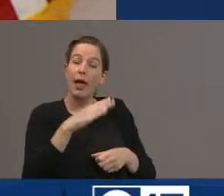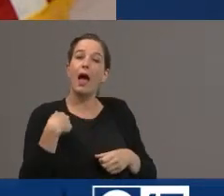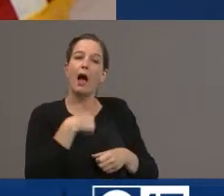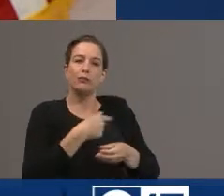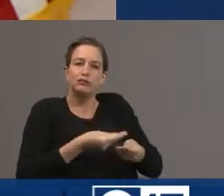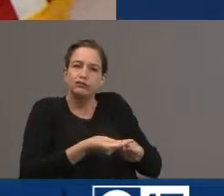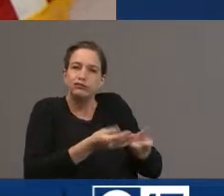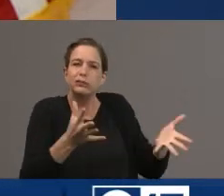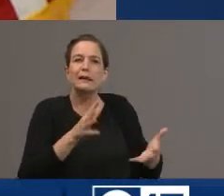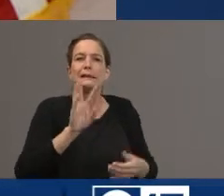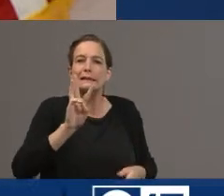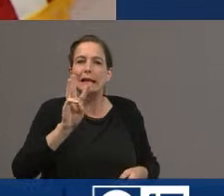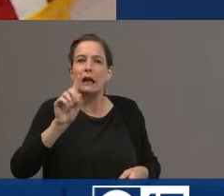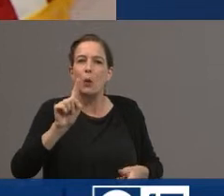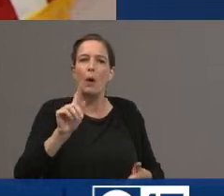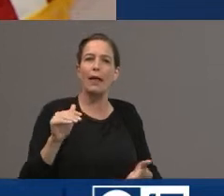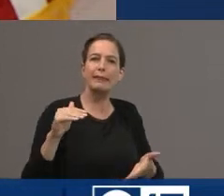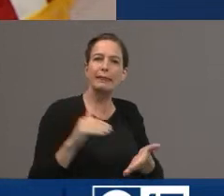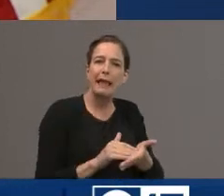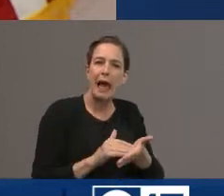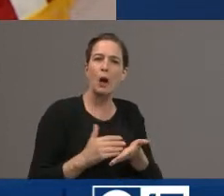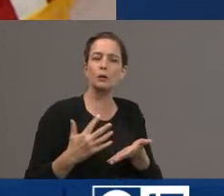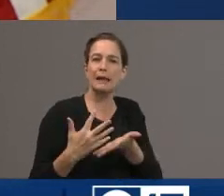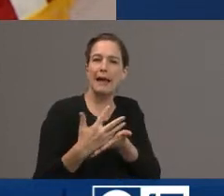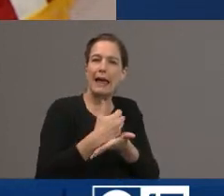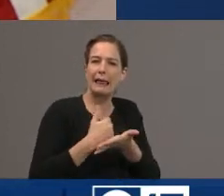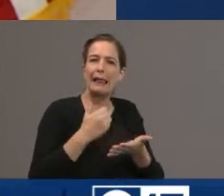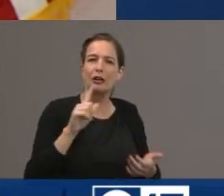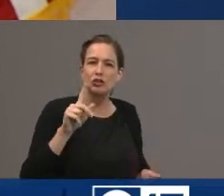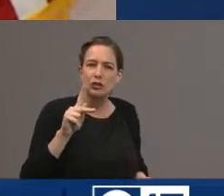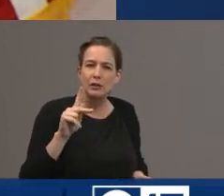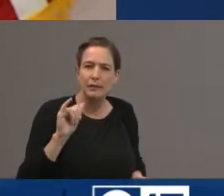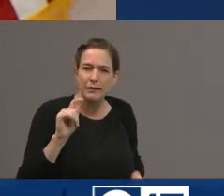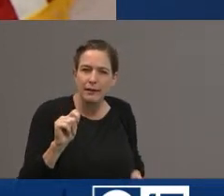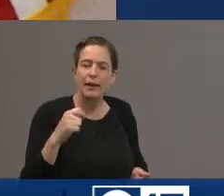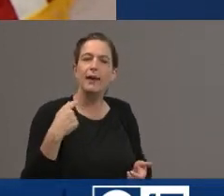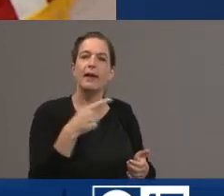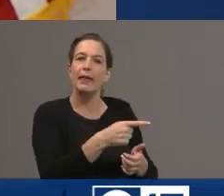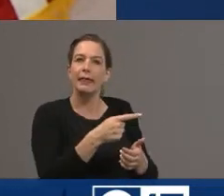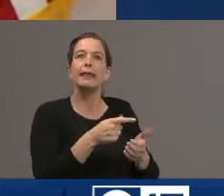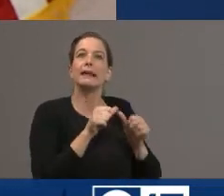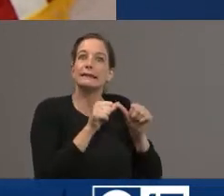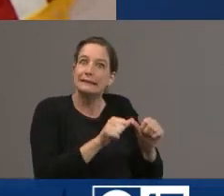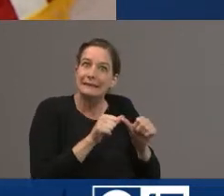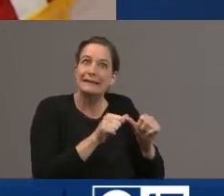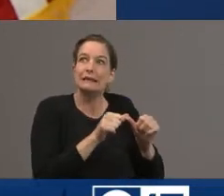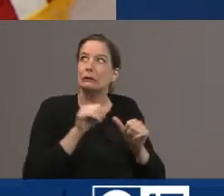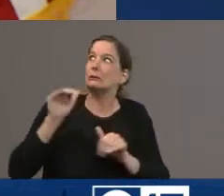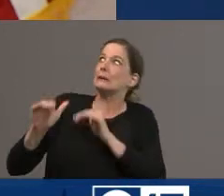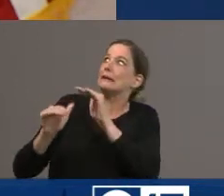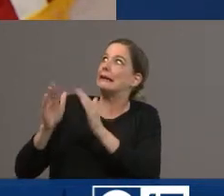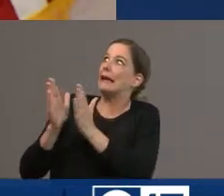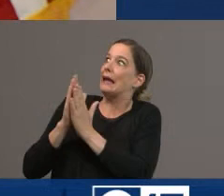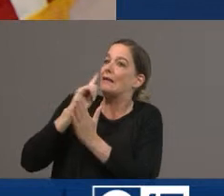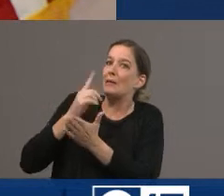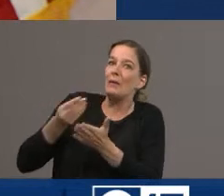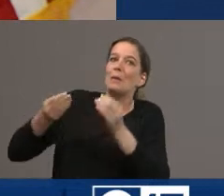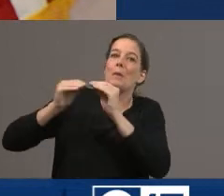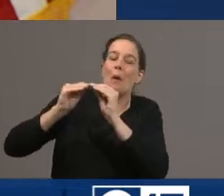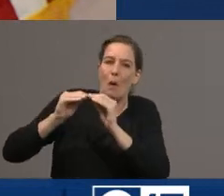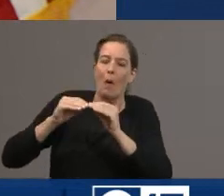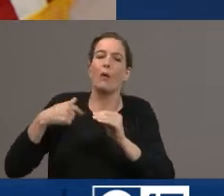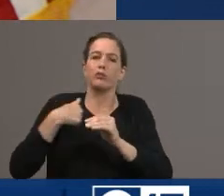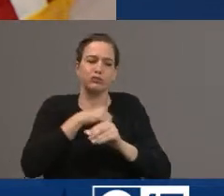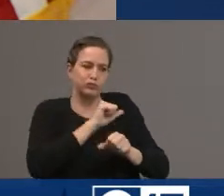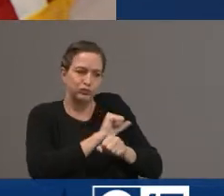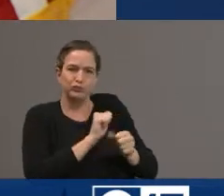collection kits and continue to get additional requests, and we're assisting our laboratory partners with getting